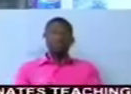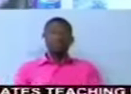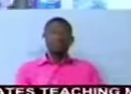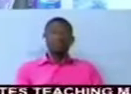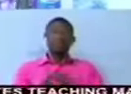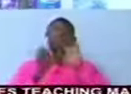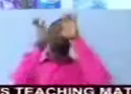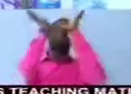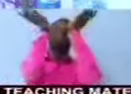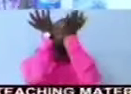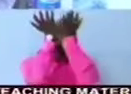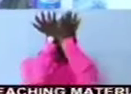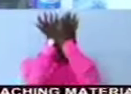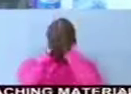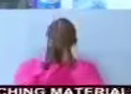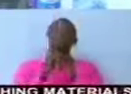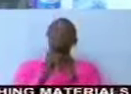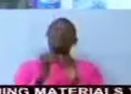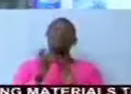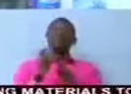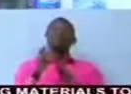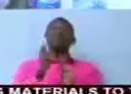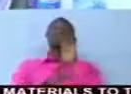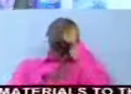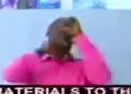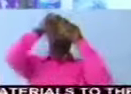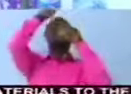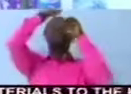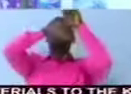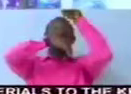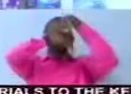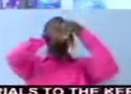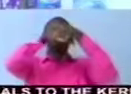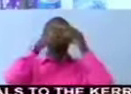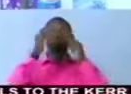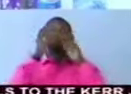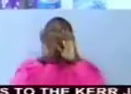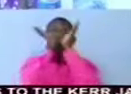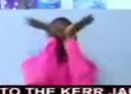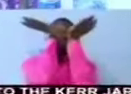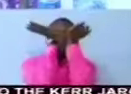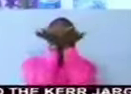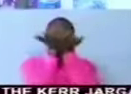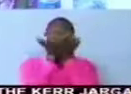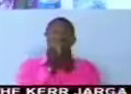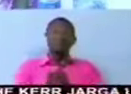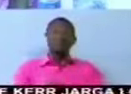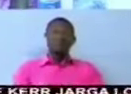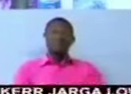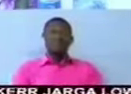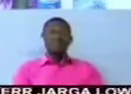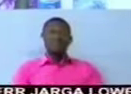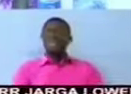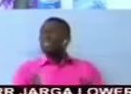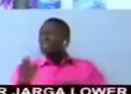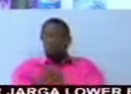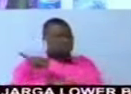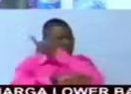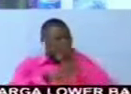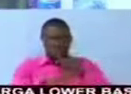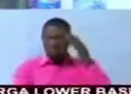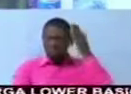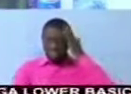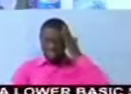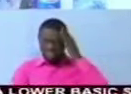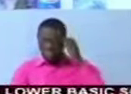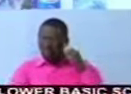the ceiling, then eat your beer. They climb up there. For hell and the nine fog, the Daramun and coffee, then Jared, who